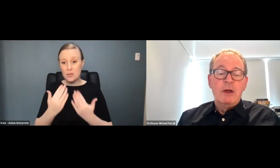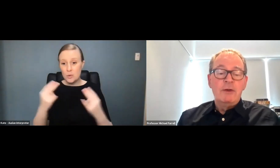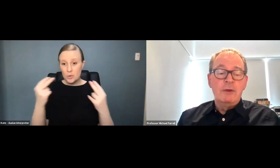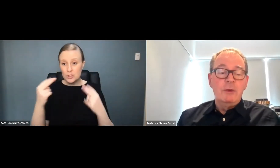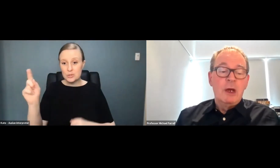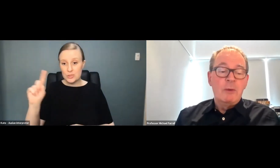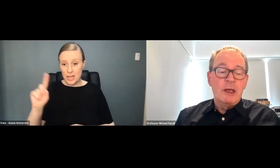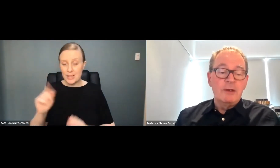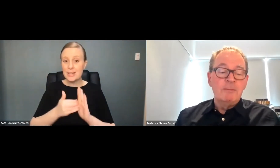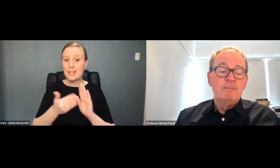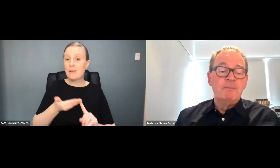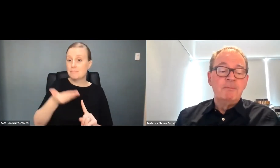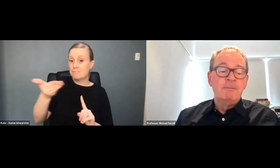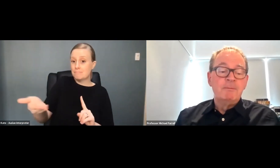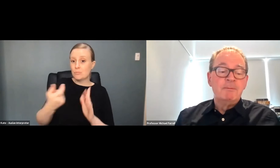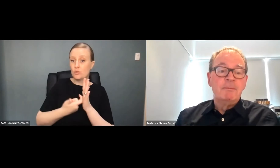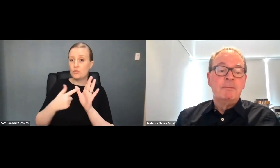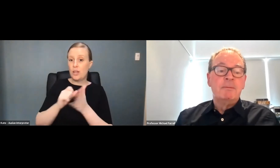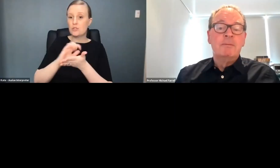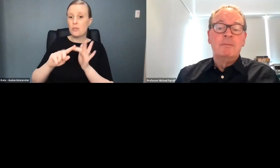over to Rachel.